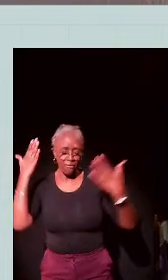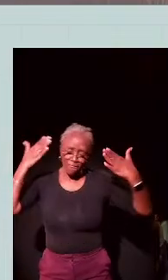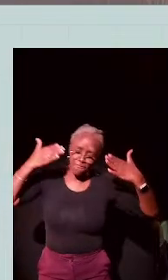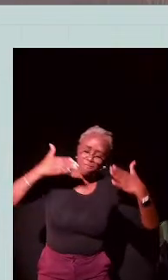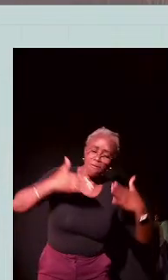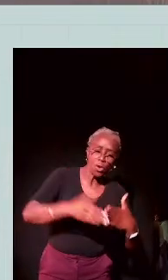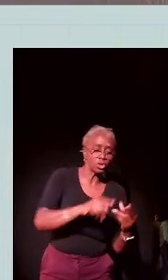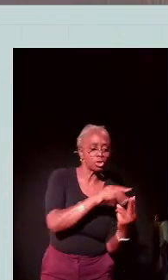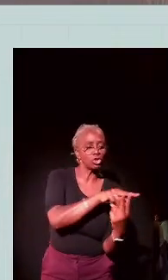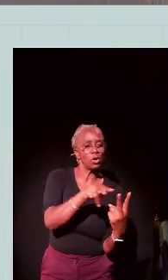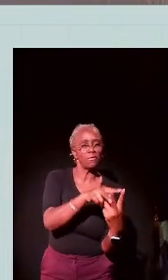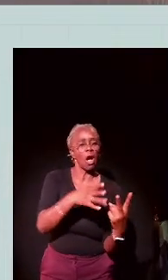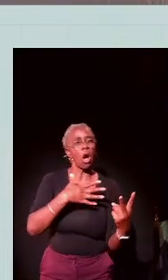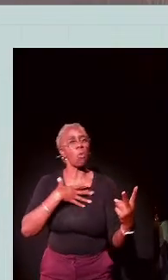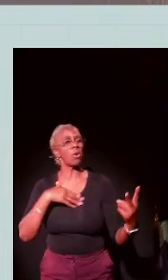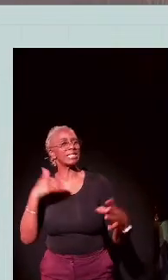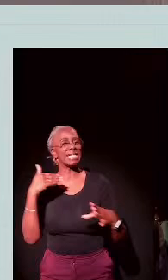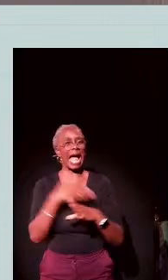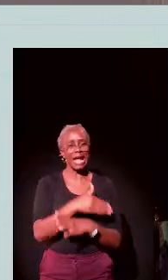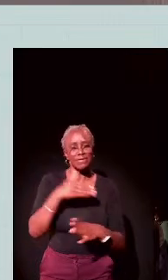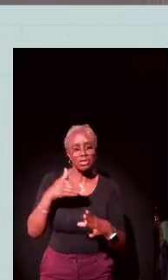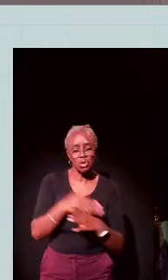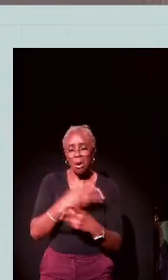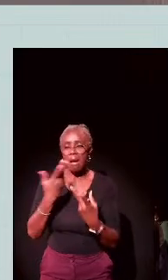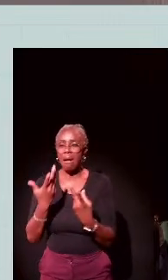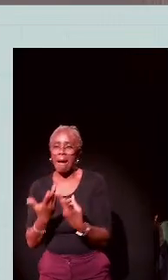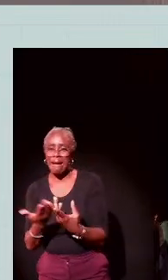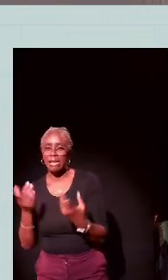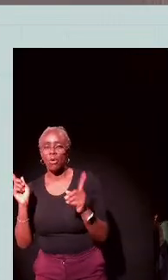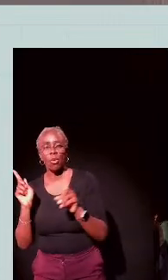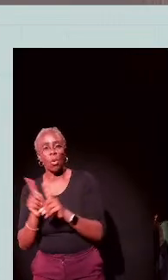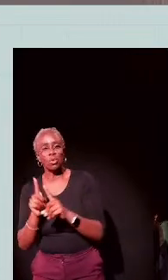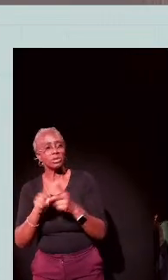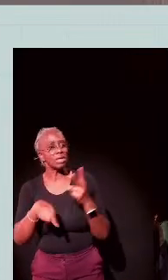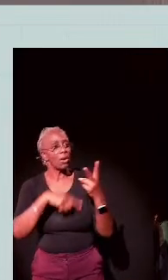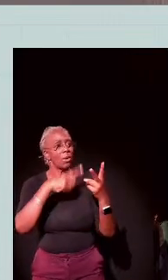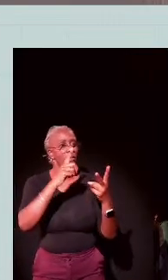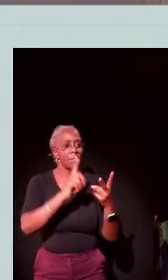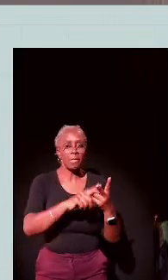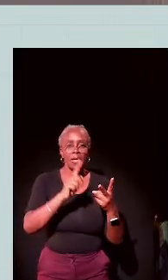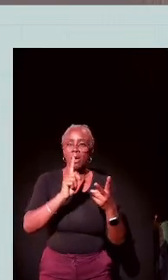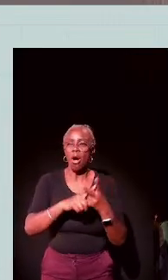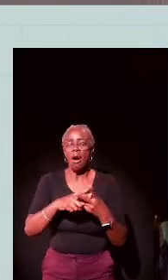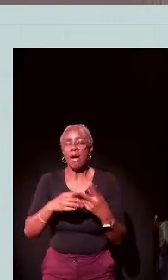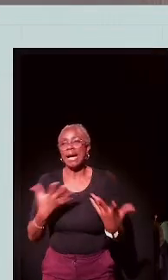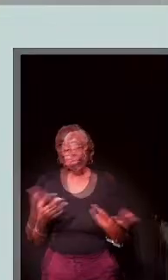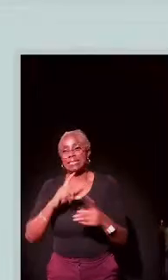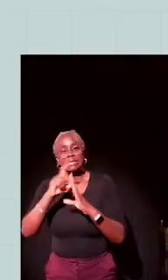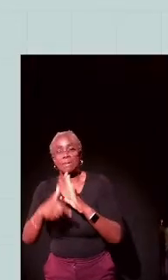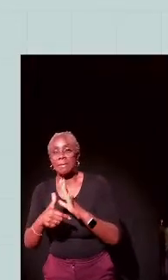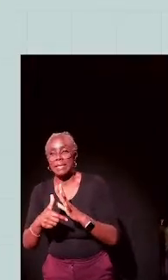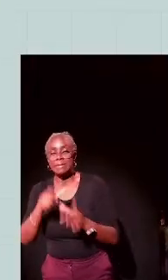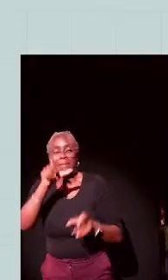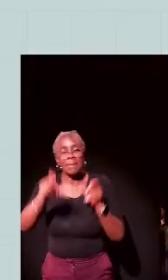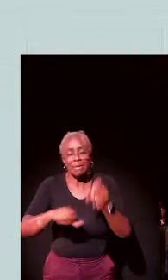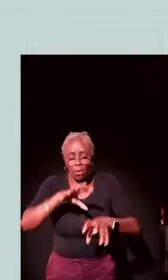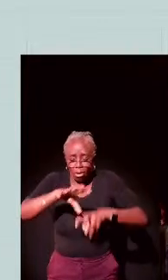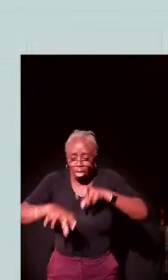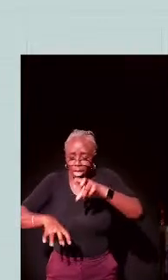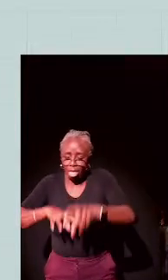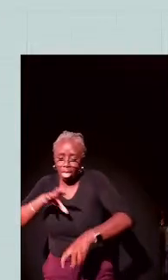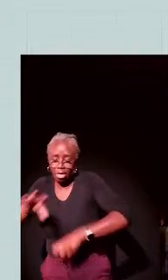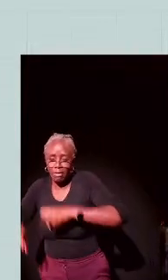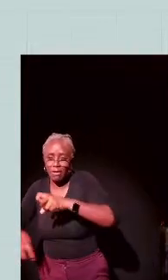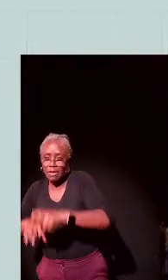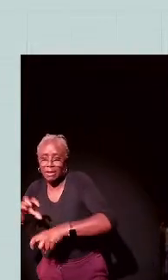activity, and I was trying to find a disability or a condition that kind of people struggled with. And for my activity,